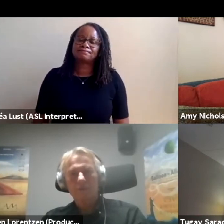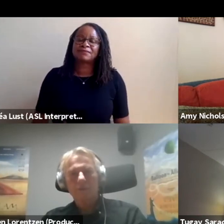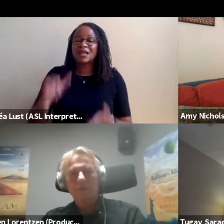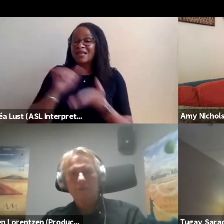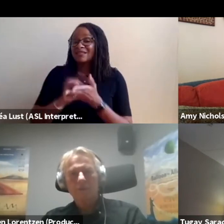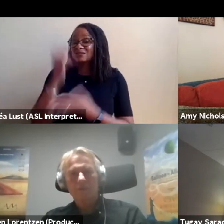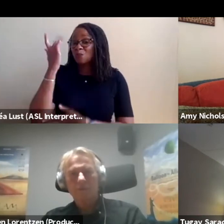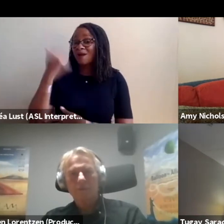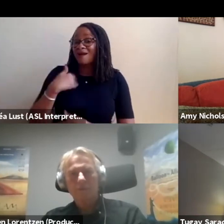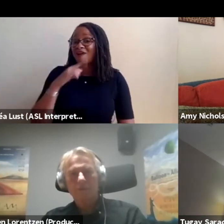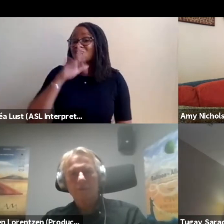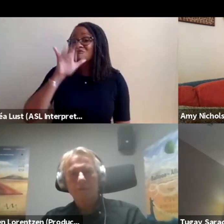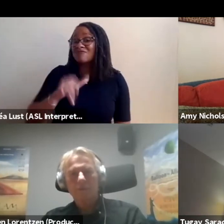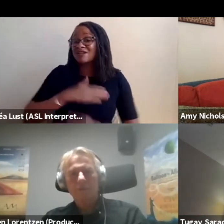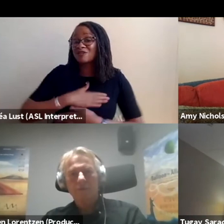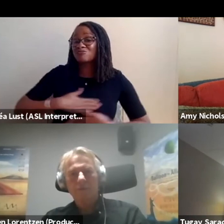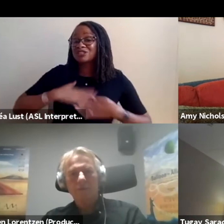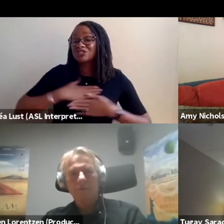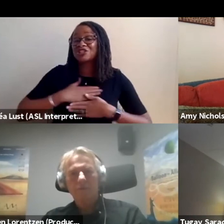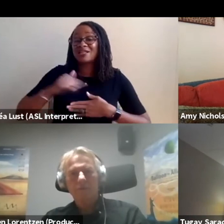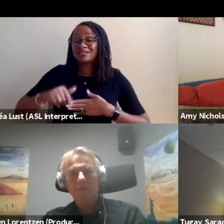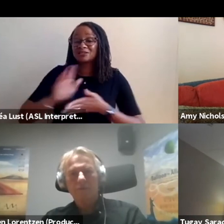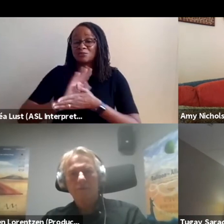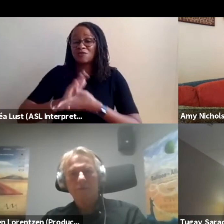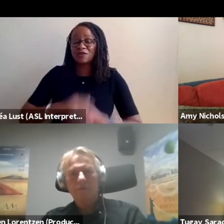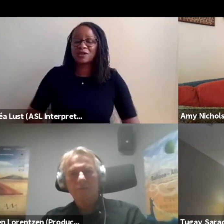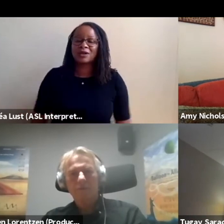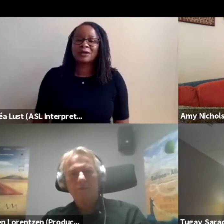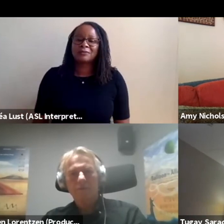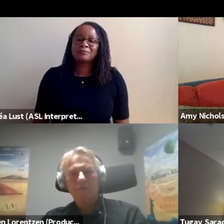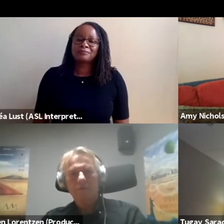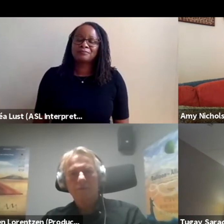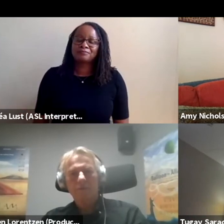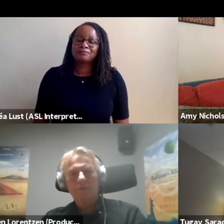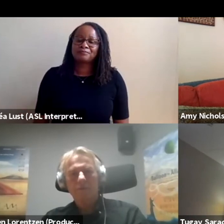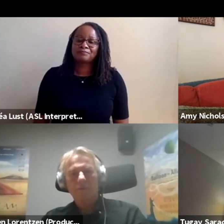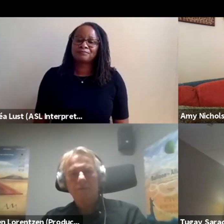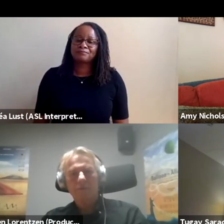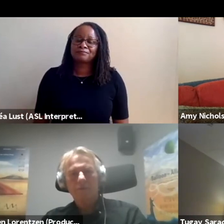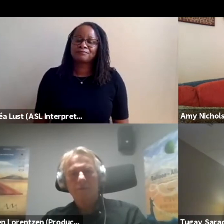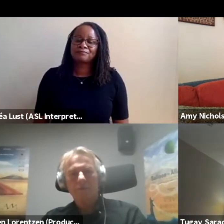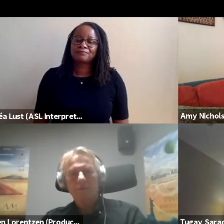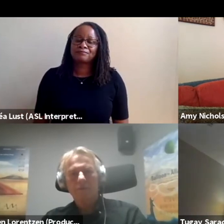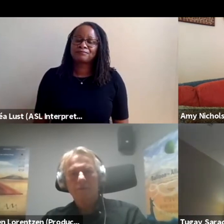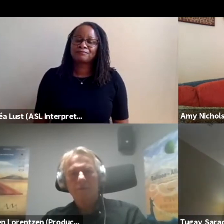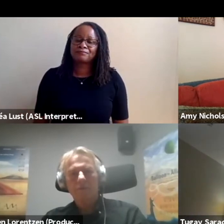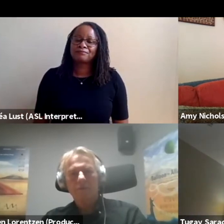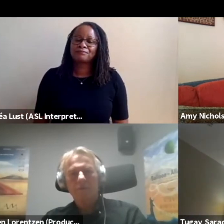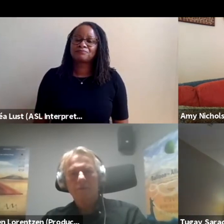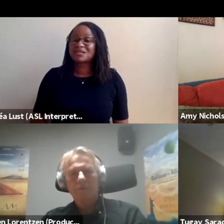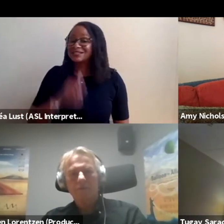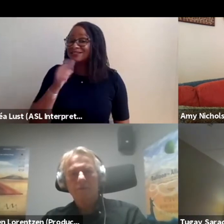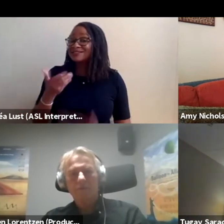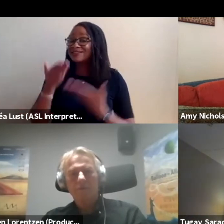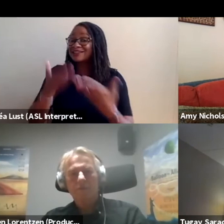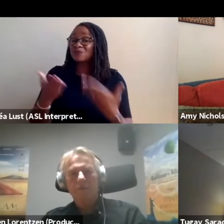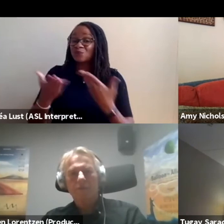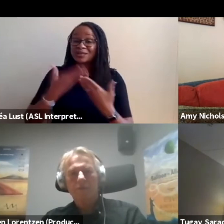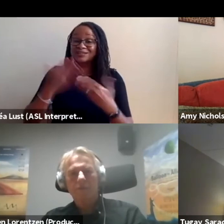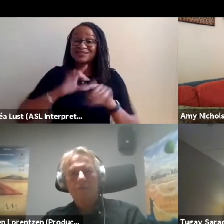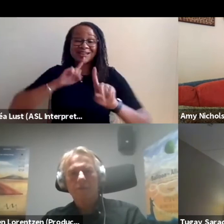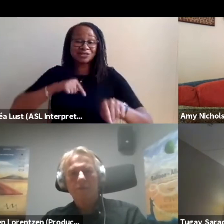really appreciate this movie. It doesn't give you easy answers. It gives